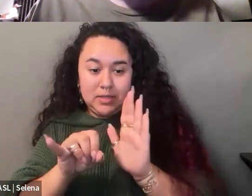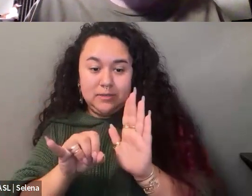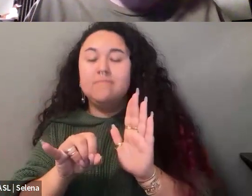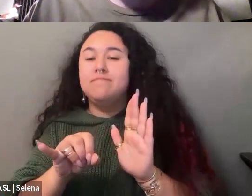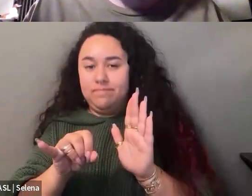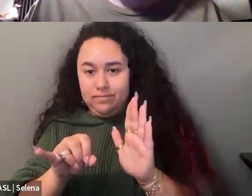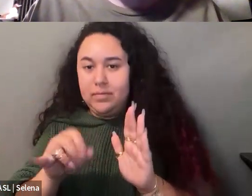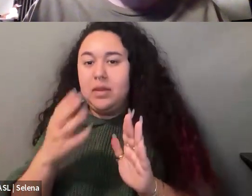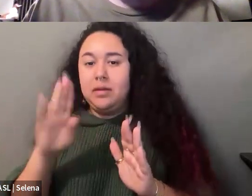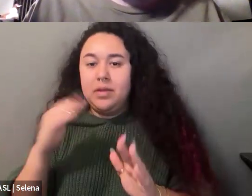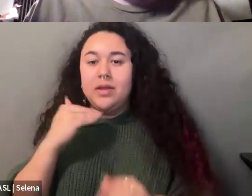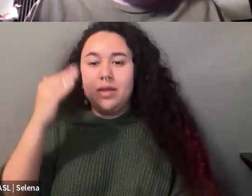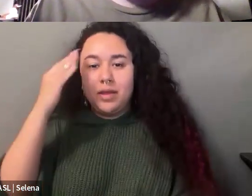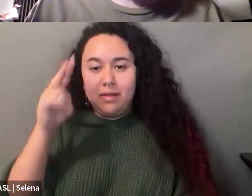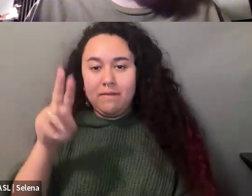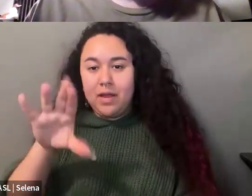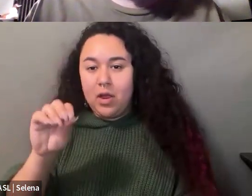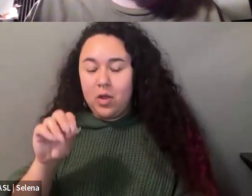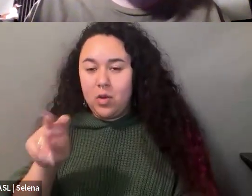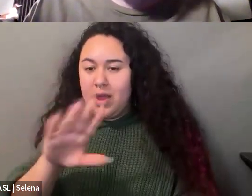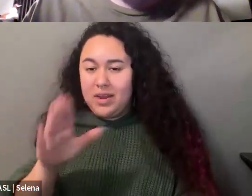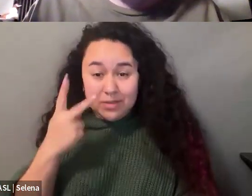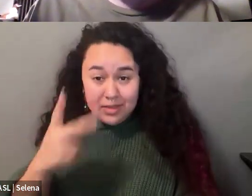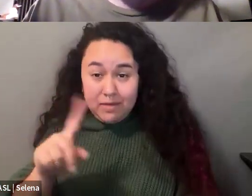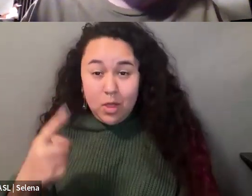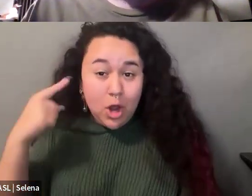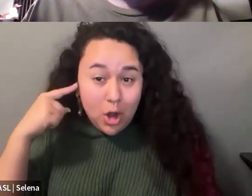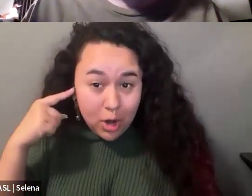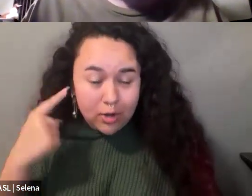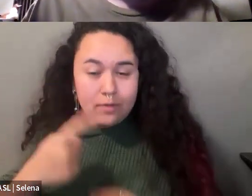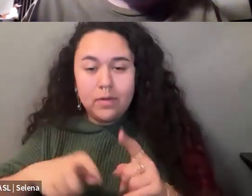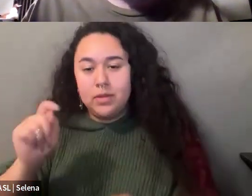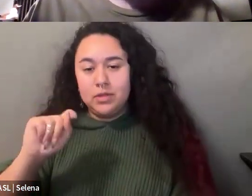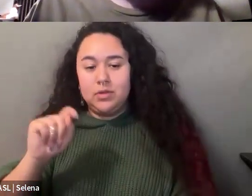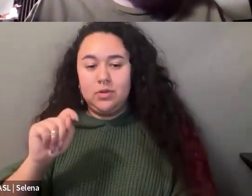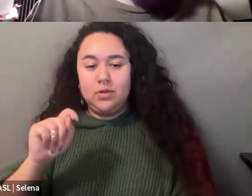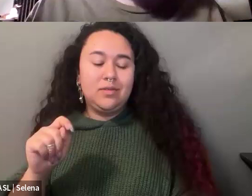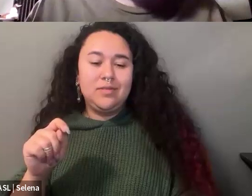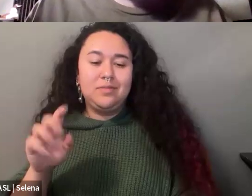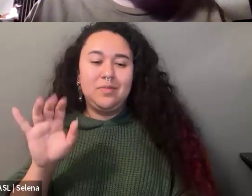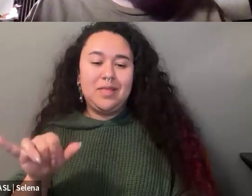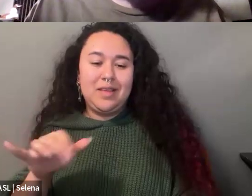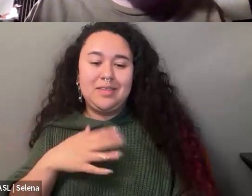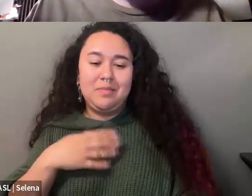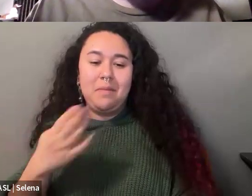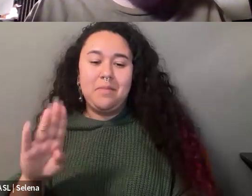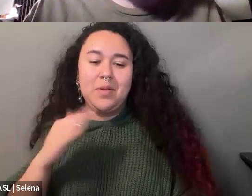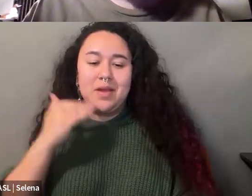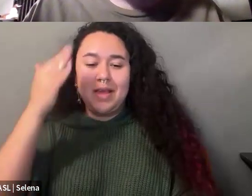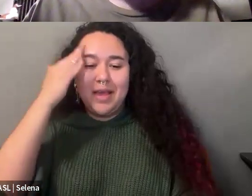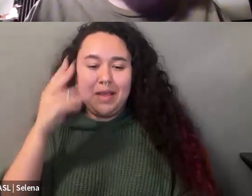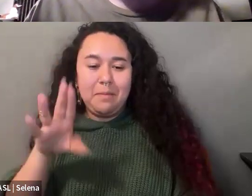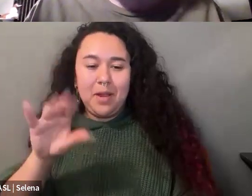it immediately. It was a blue-headed vireo, which I've never seen. I've only heard it from the toilet. That's my one blue-headed vireo